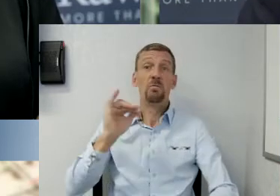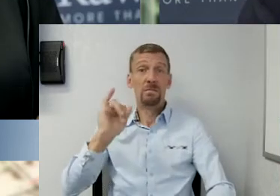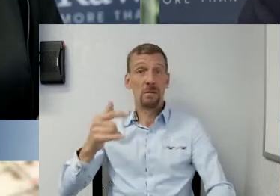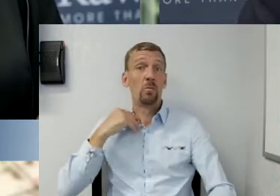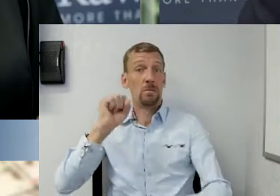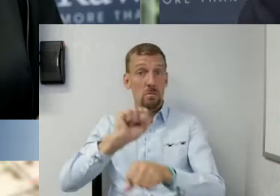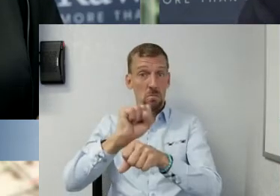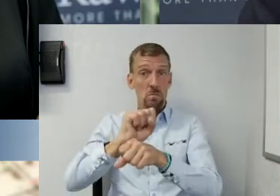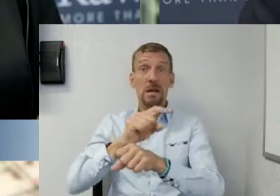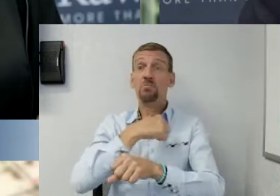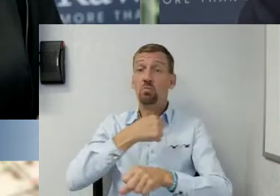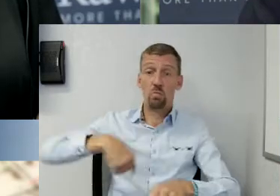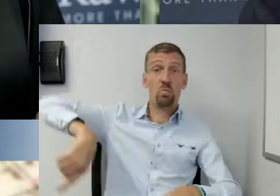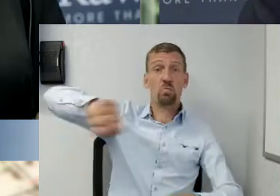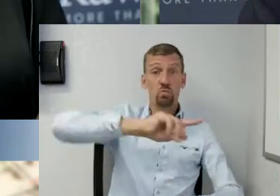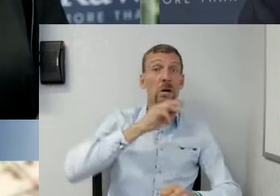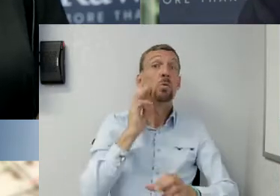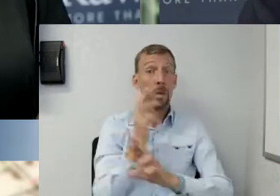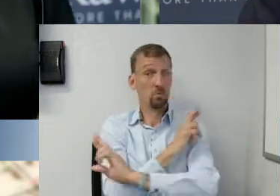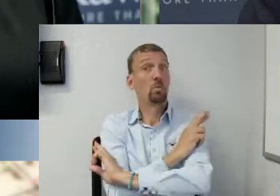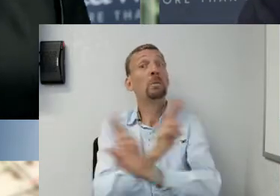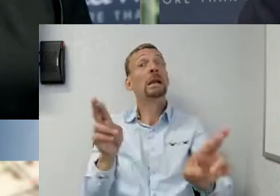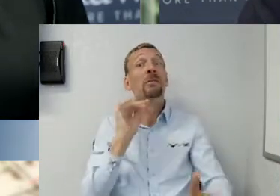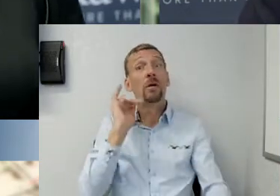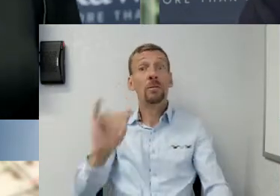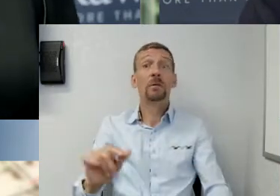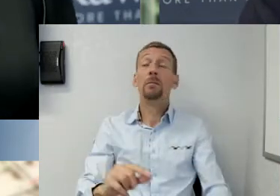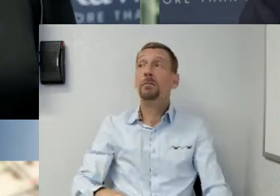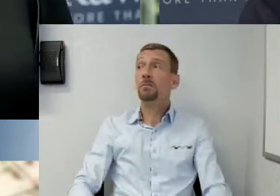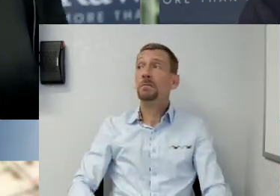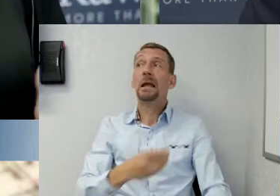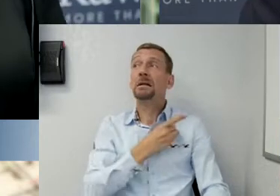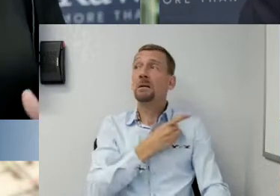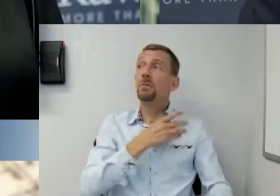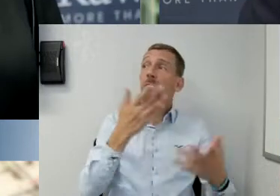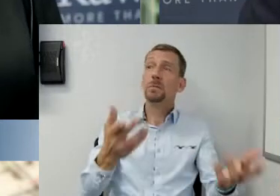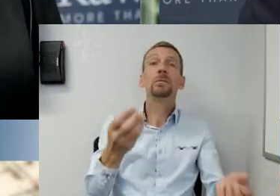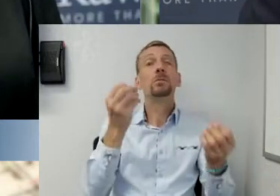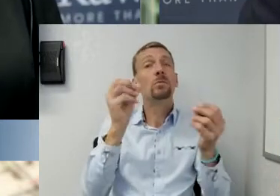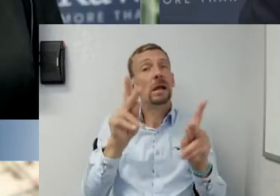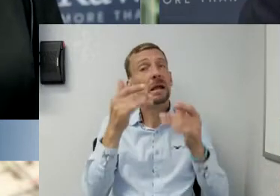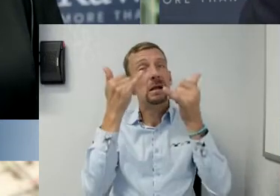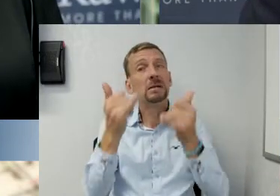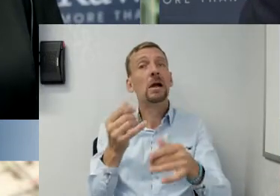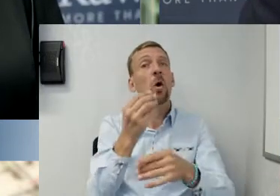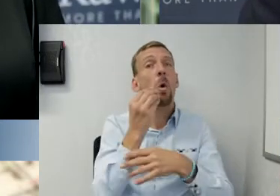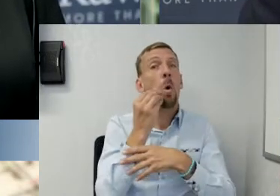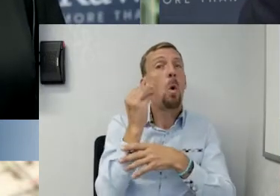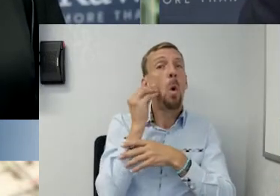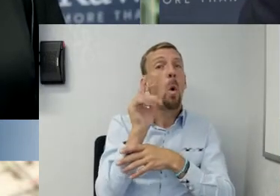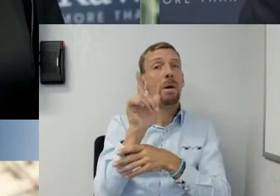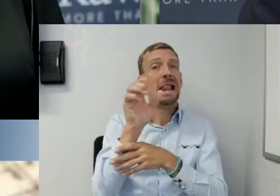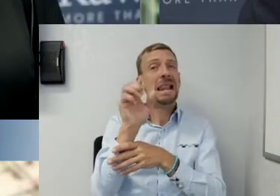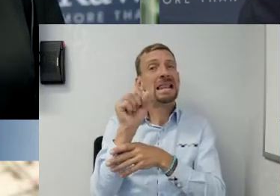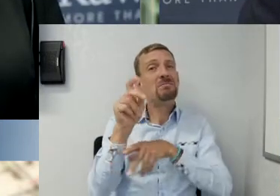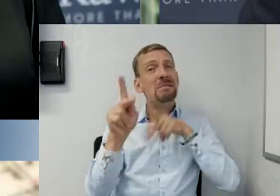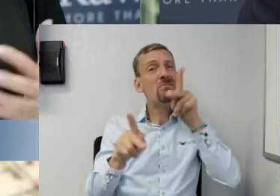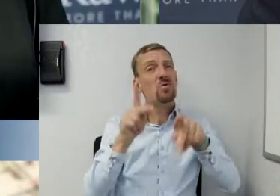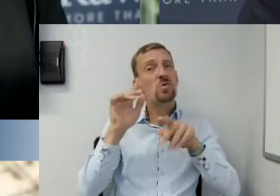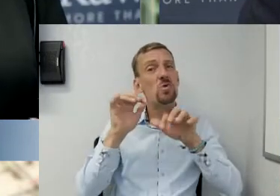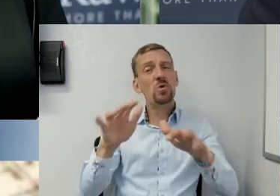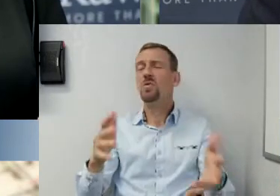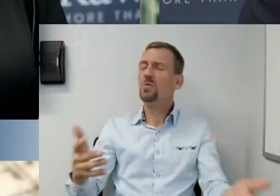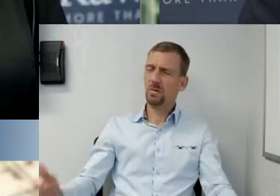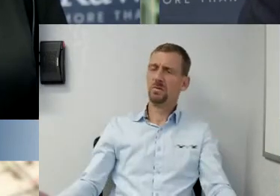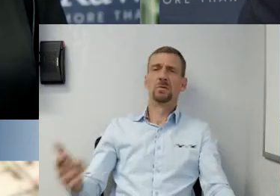Yeah, they'd be prepared for it. Okay. All right. So regarding our homeless population, why